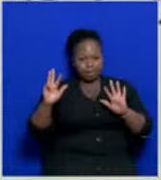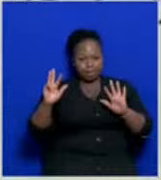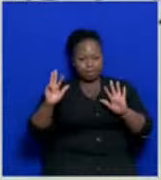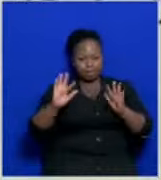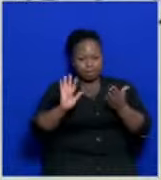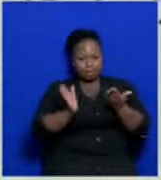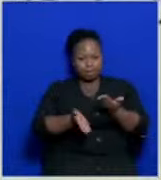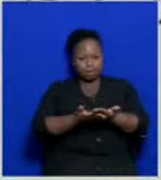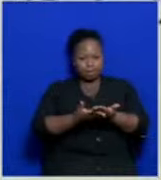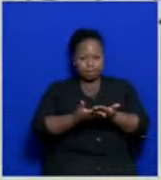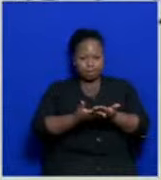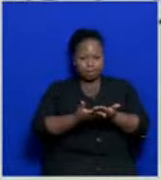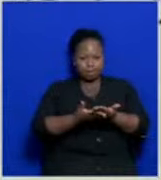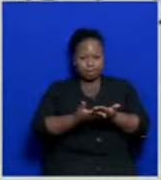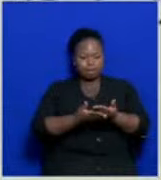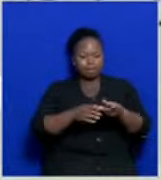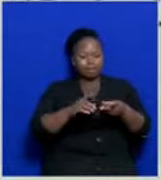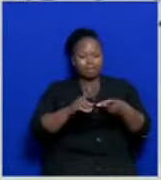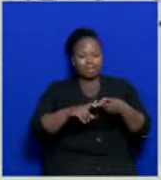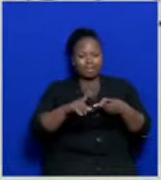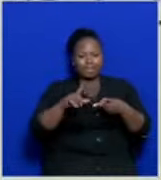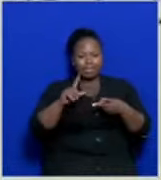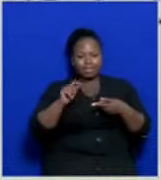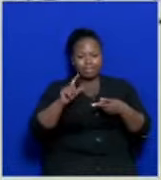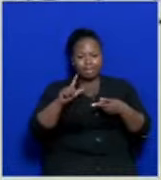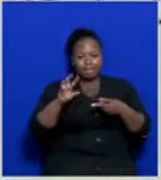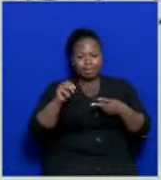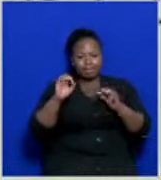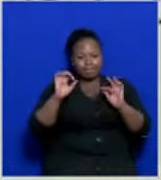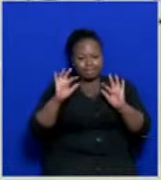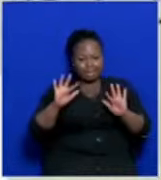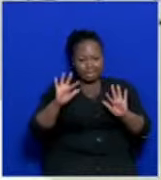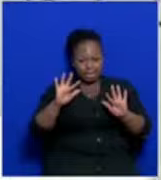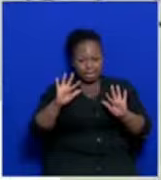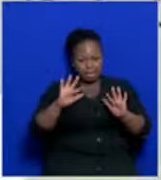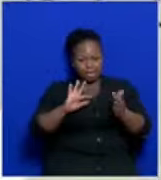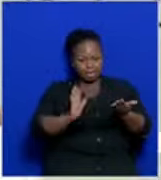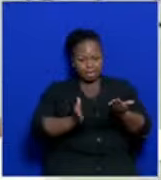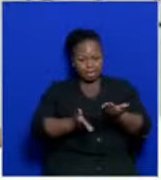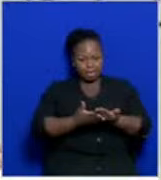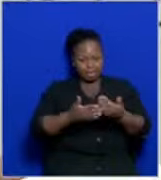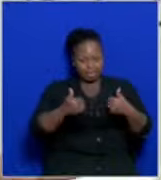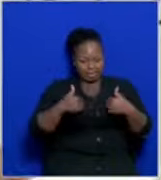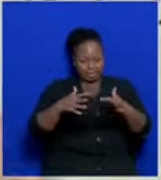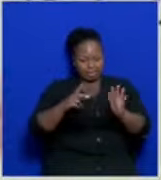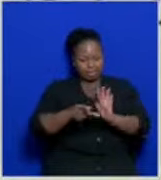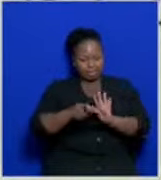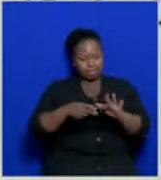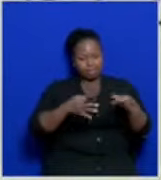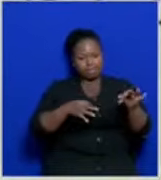And TLM10, yes, starts at page 635.